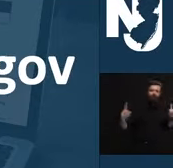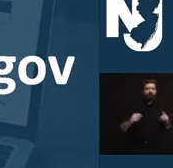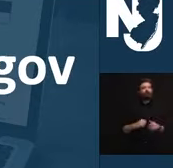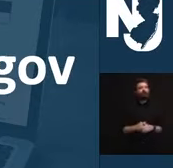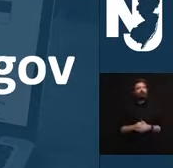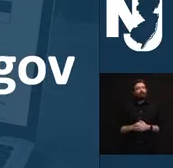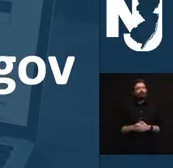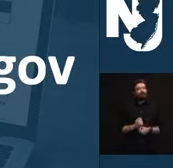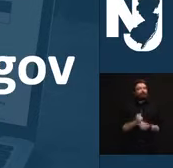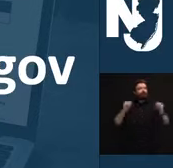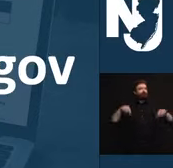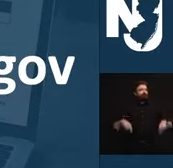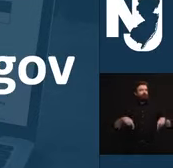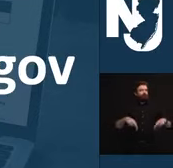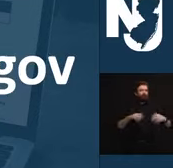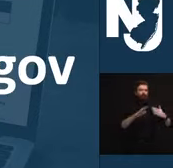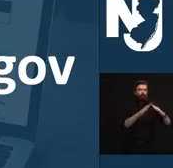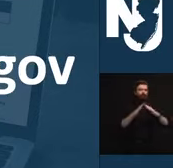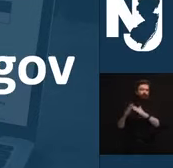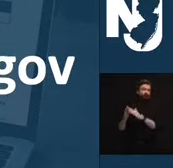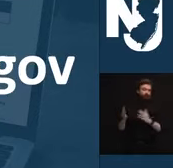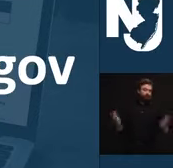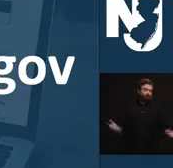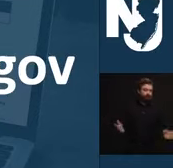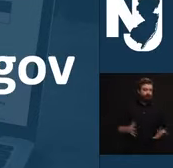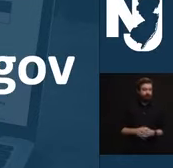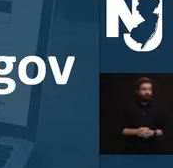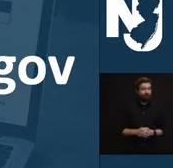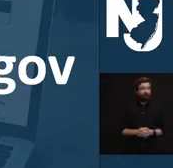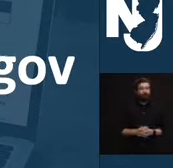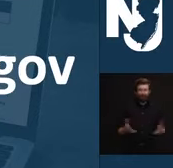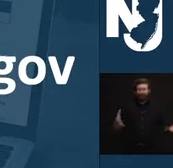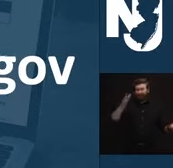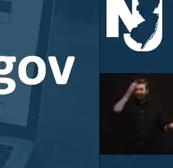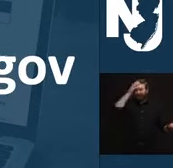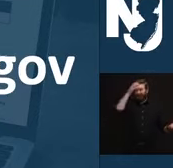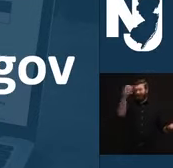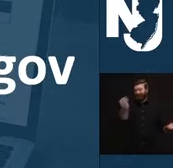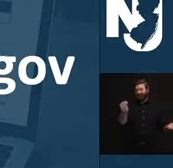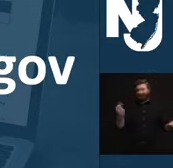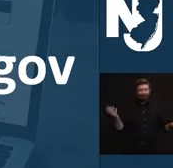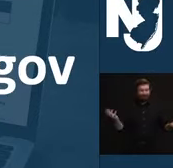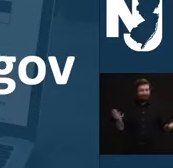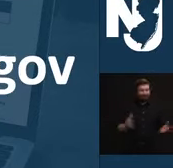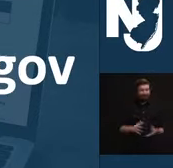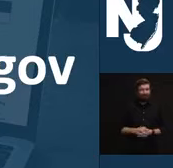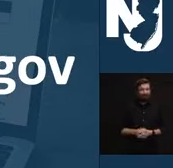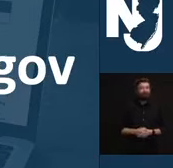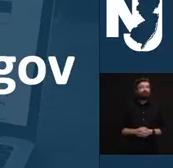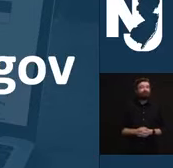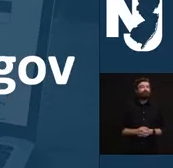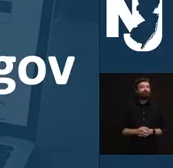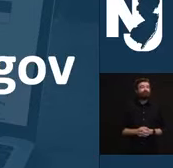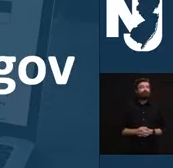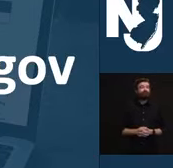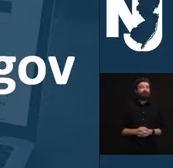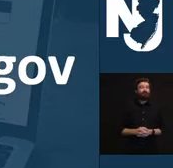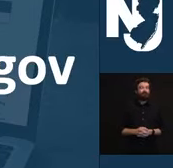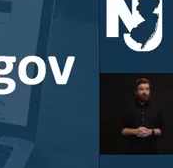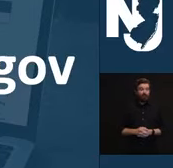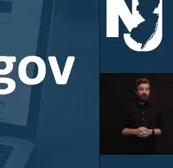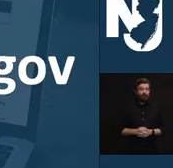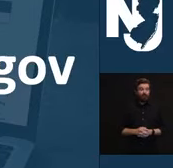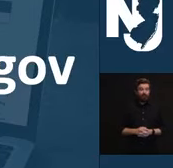wearing a face mask, and frankly, common sense. Keep it up, folks. The end of this pandemic is not upon